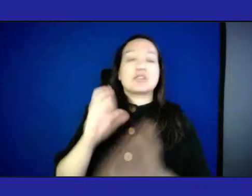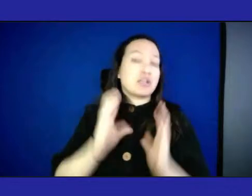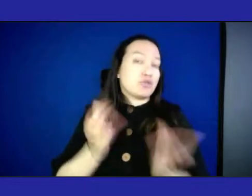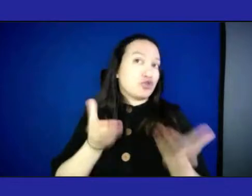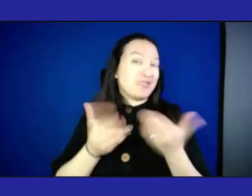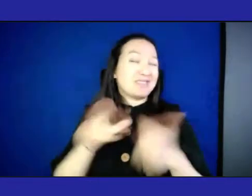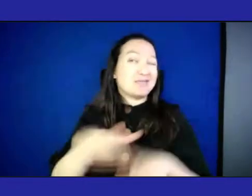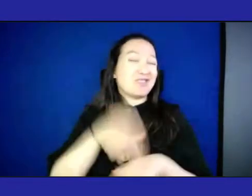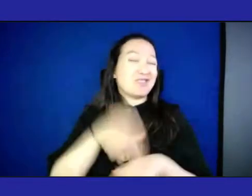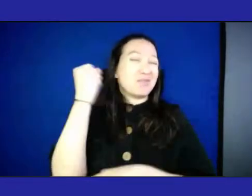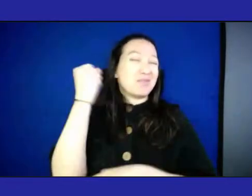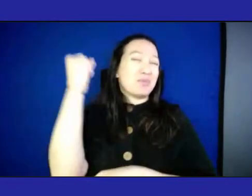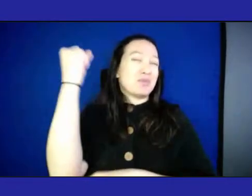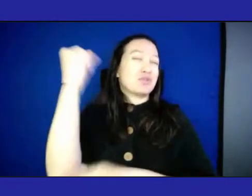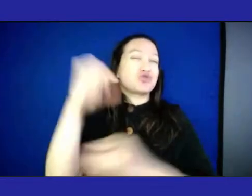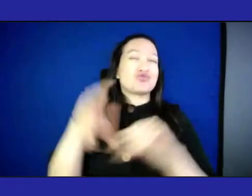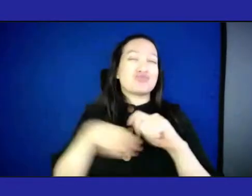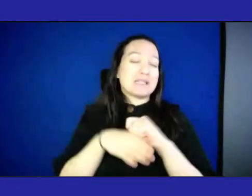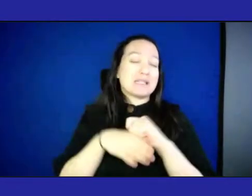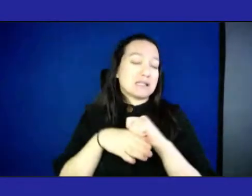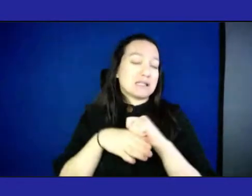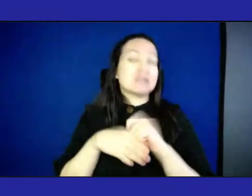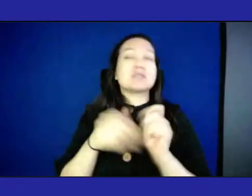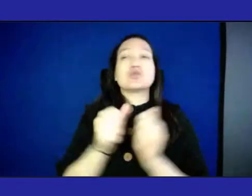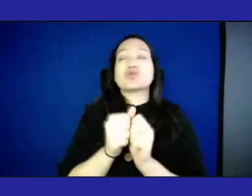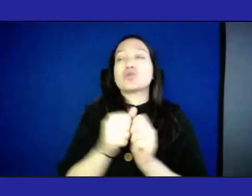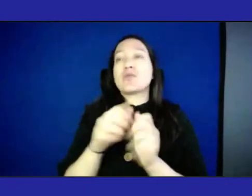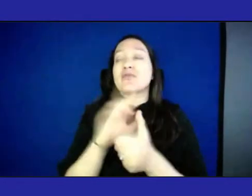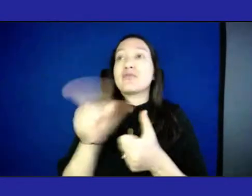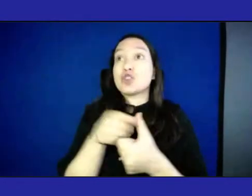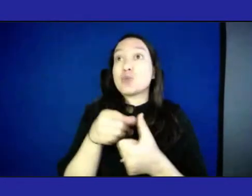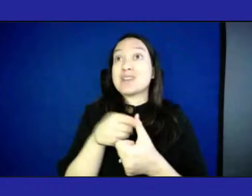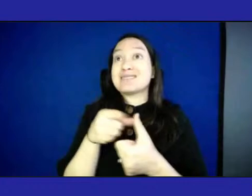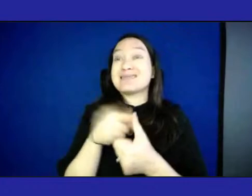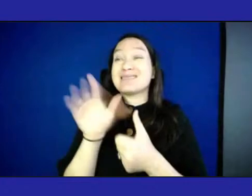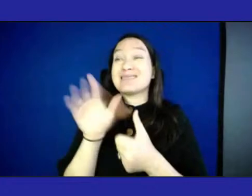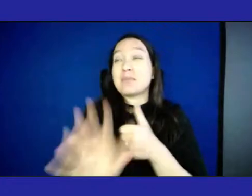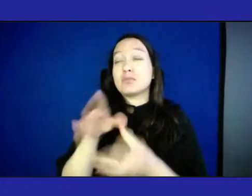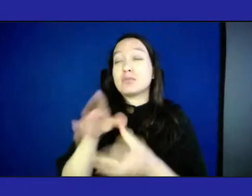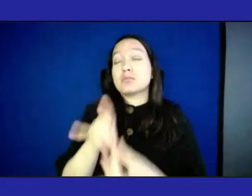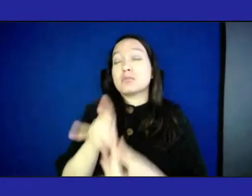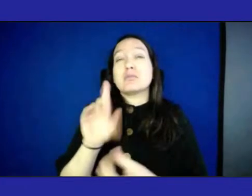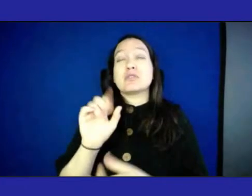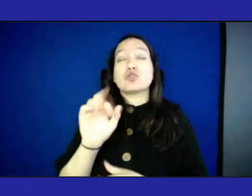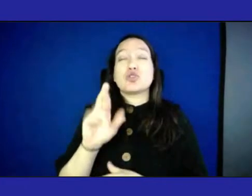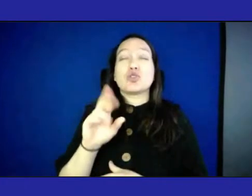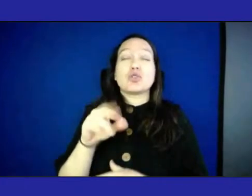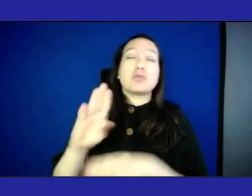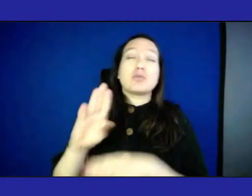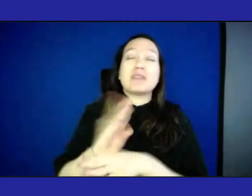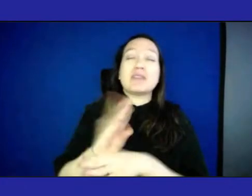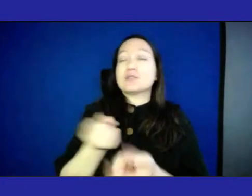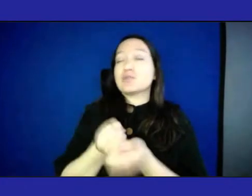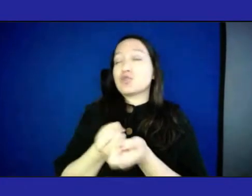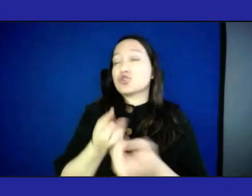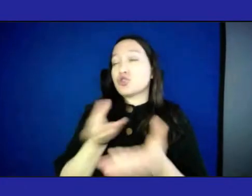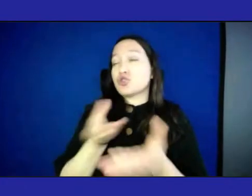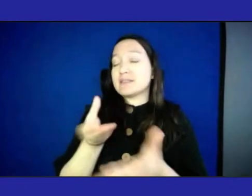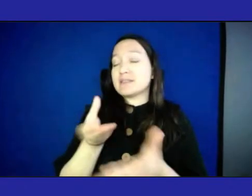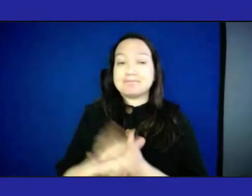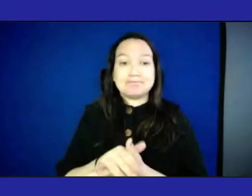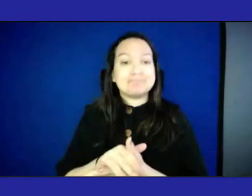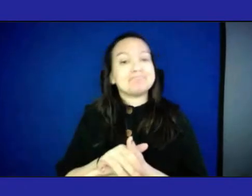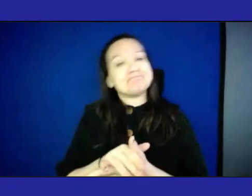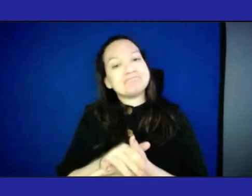and training. We can go to the first one, which is around enterprise support services. This is kind of like